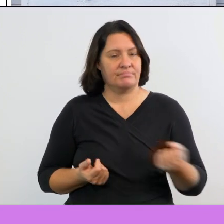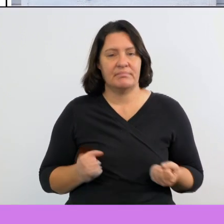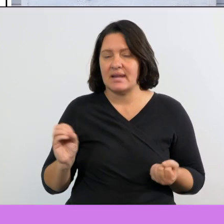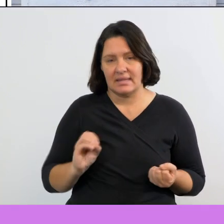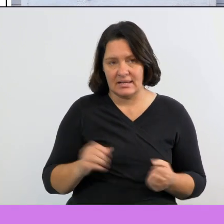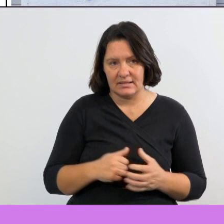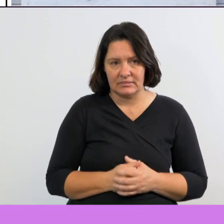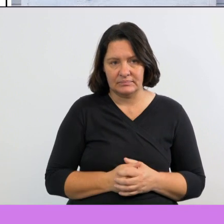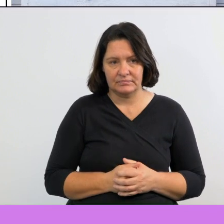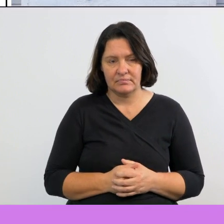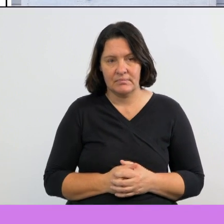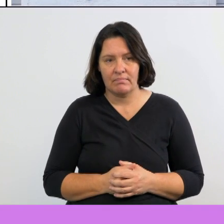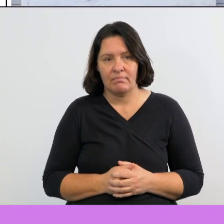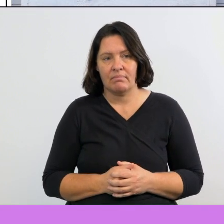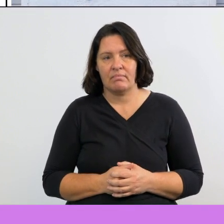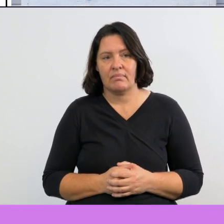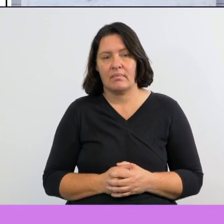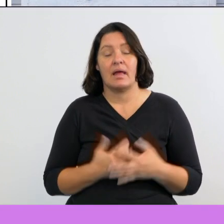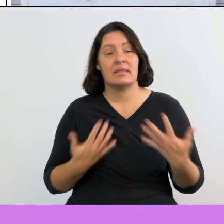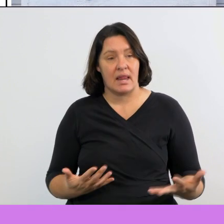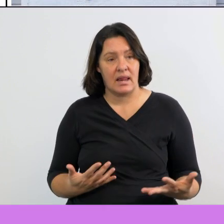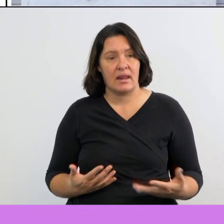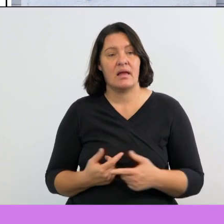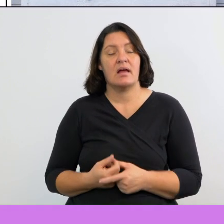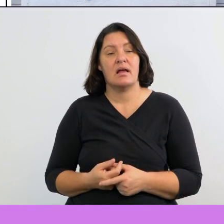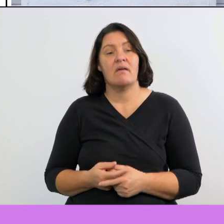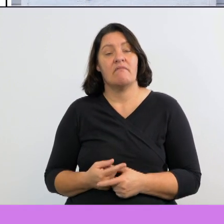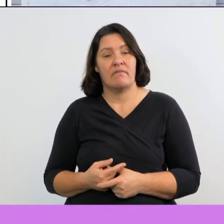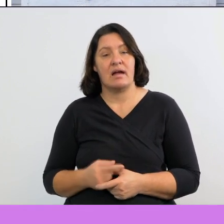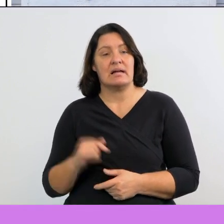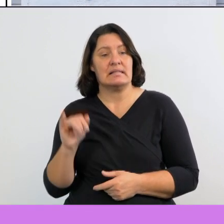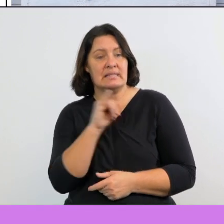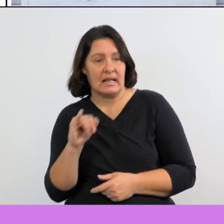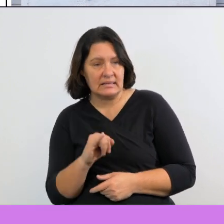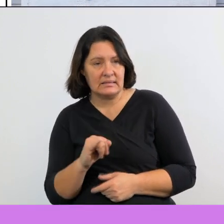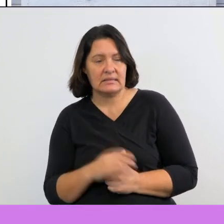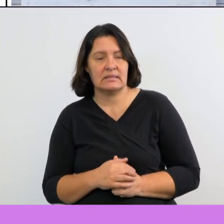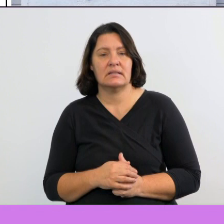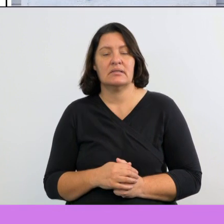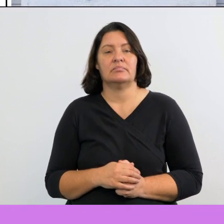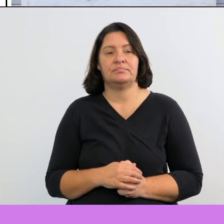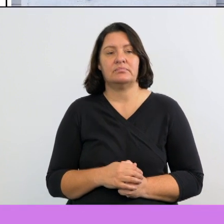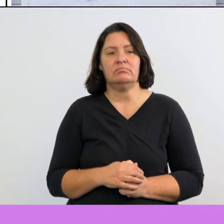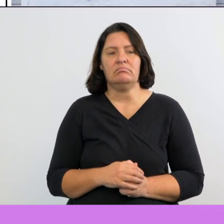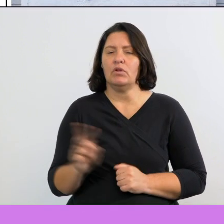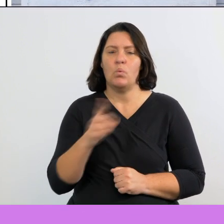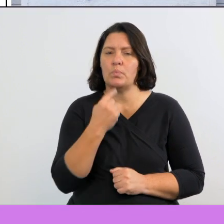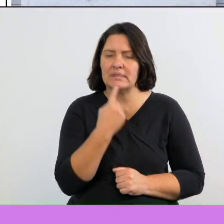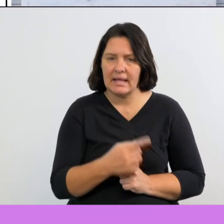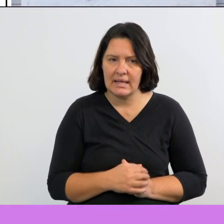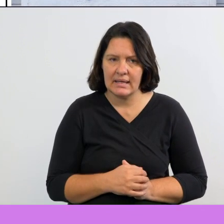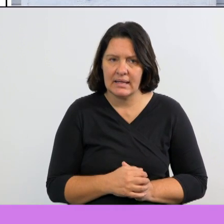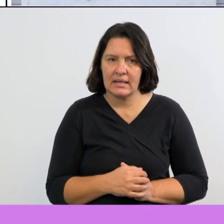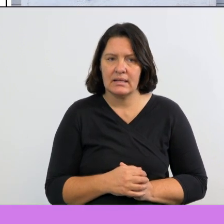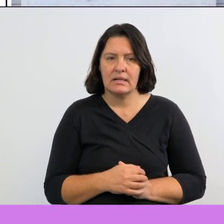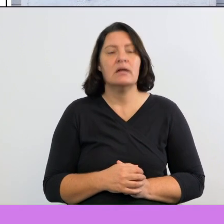money in for Bonolo. Then, if I look at Z, I have to find this value Z now. What am I